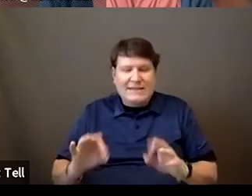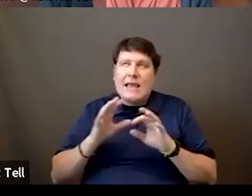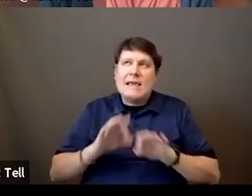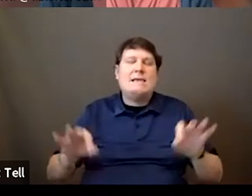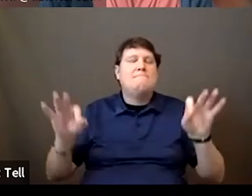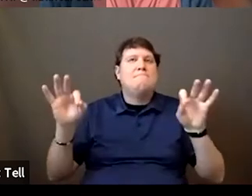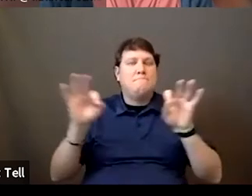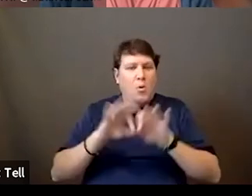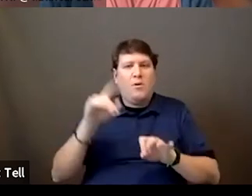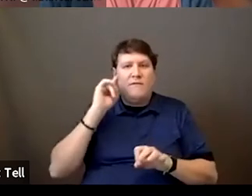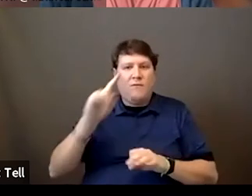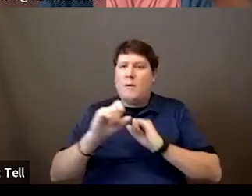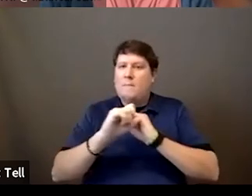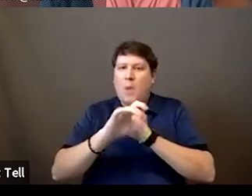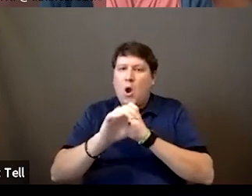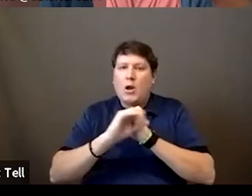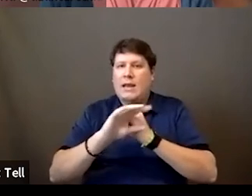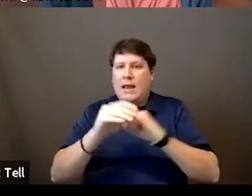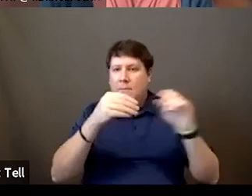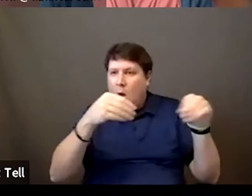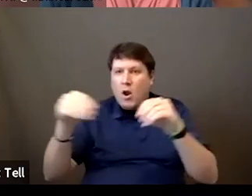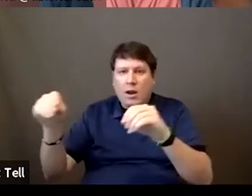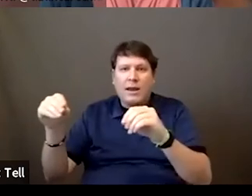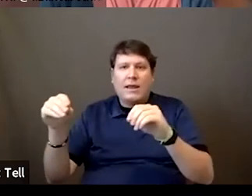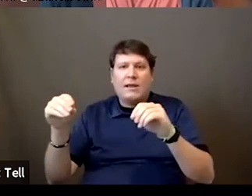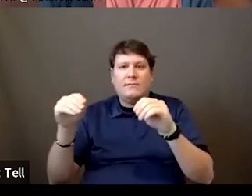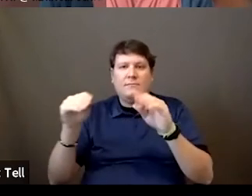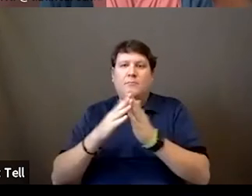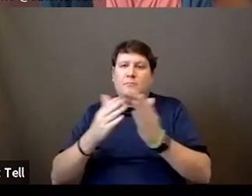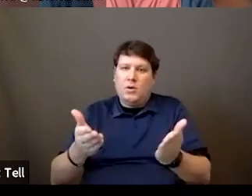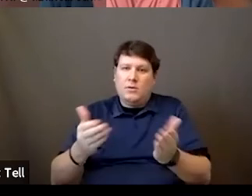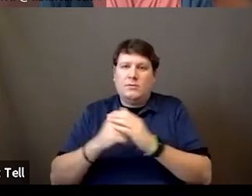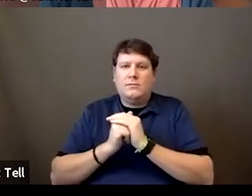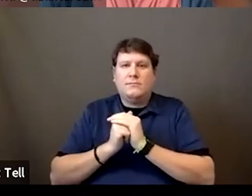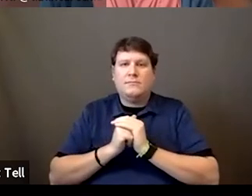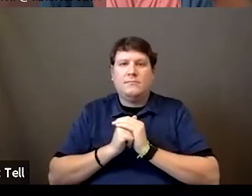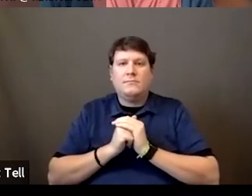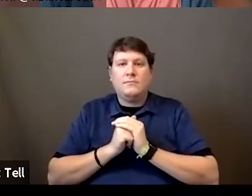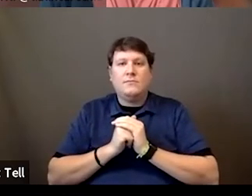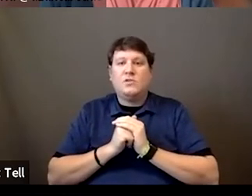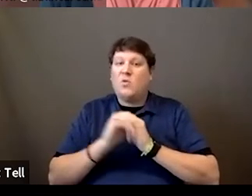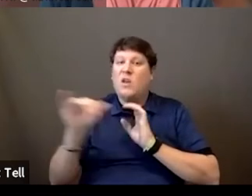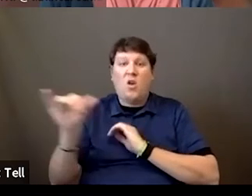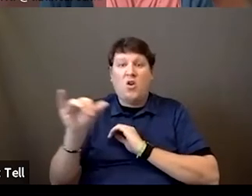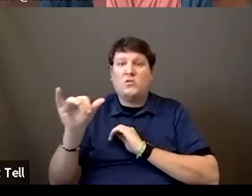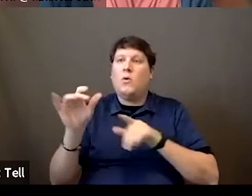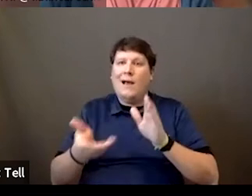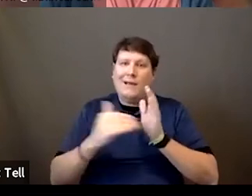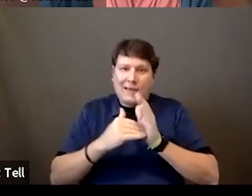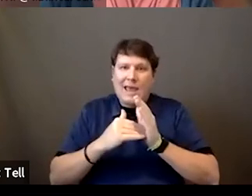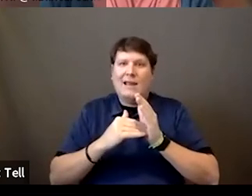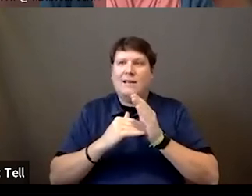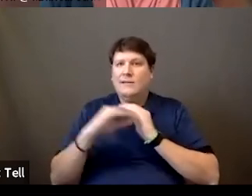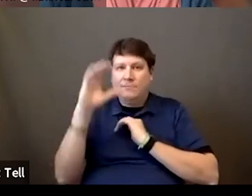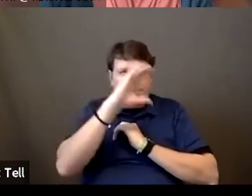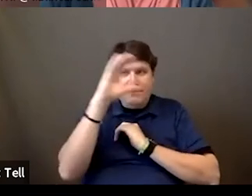doesn't have to be marketing to a very large crowd. Sometimes just finding the right book talker and the right niche and